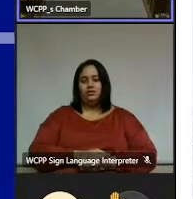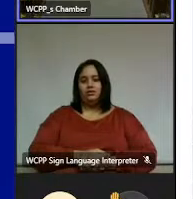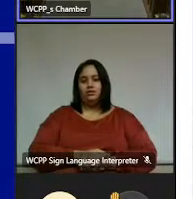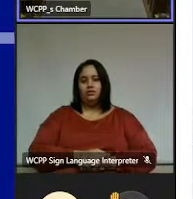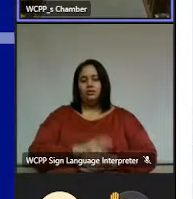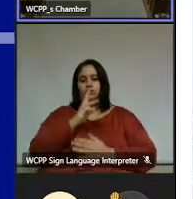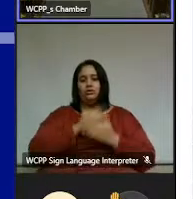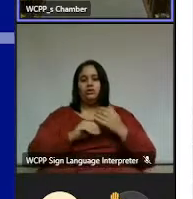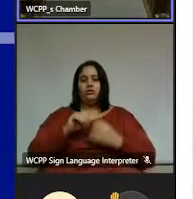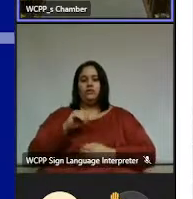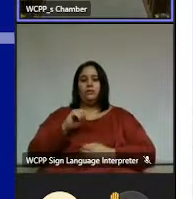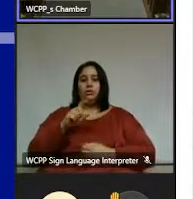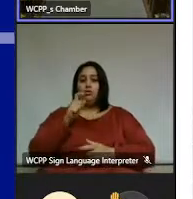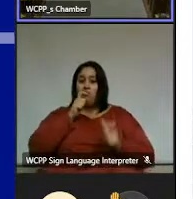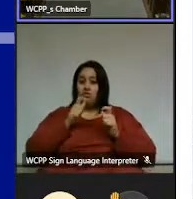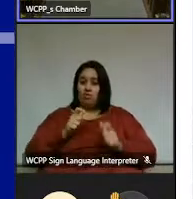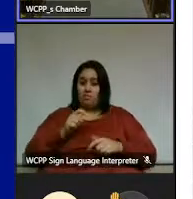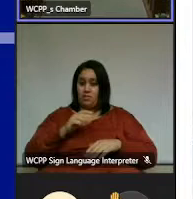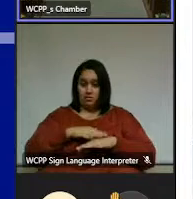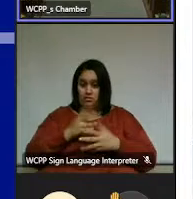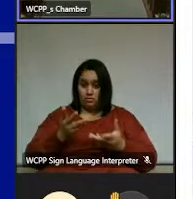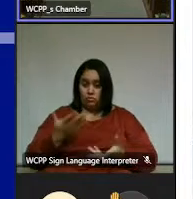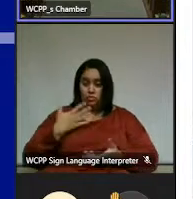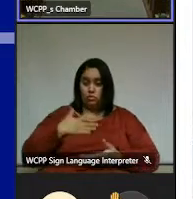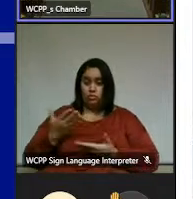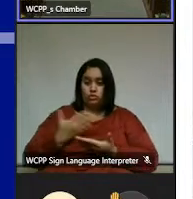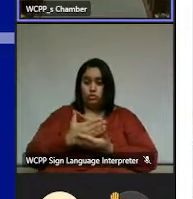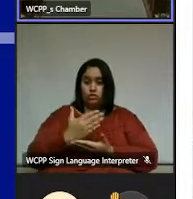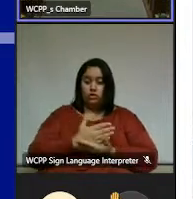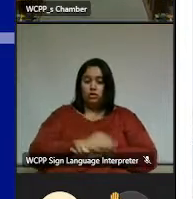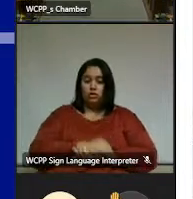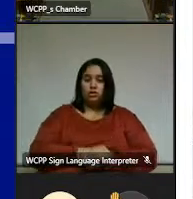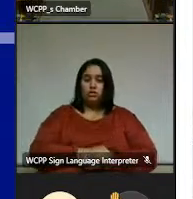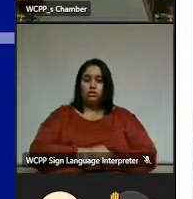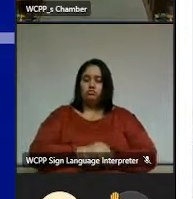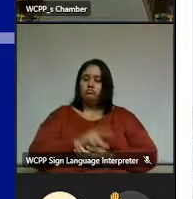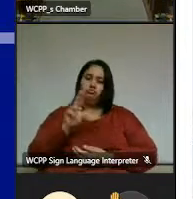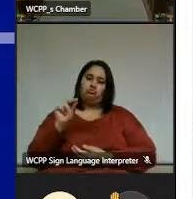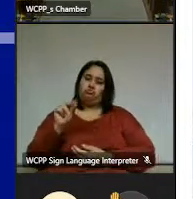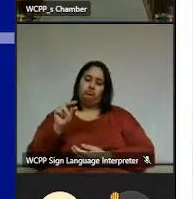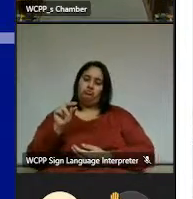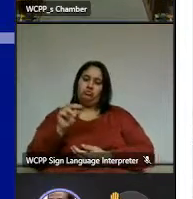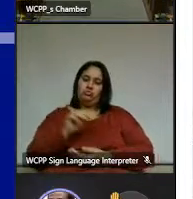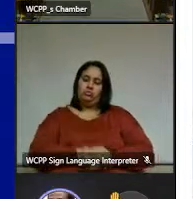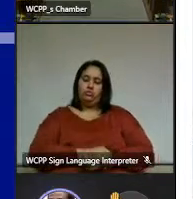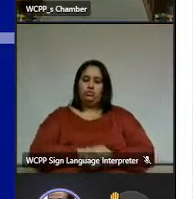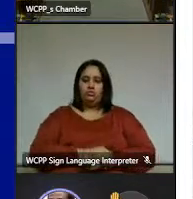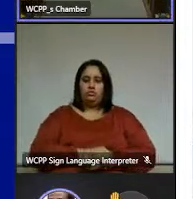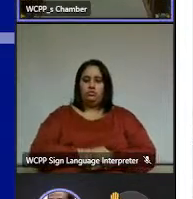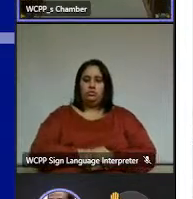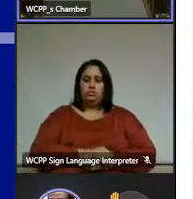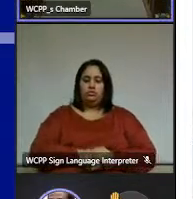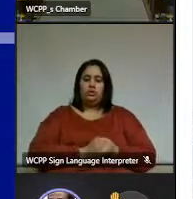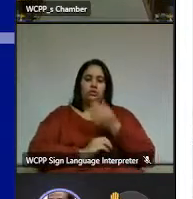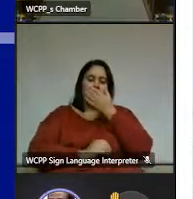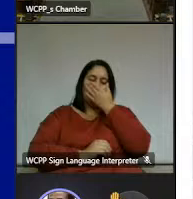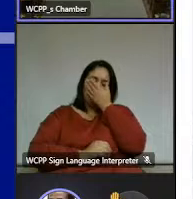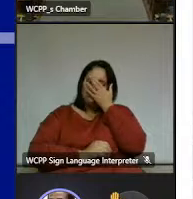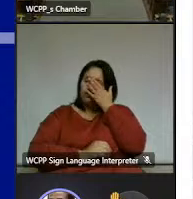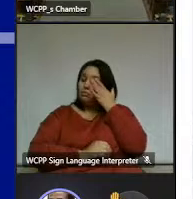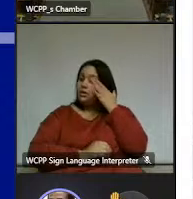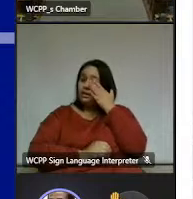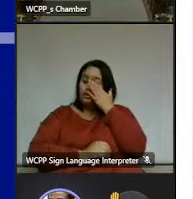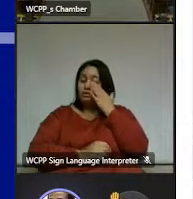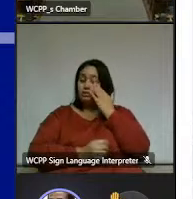you have any comments at this stage you'd like to make or not? No, nothing, Chairperson. No questions, no